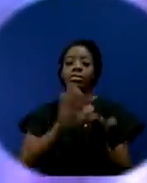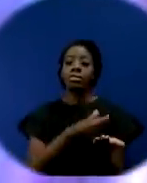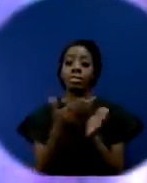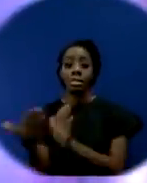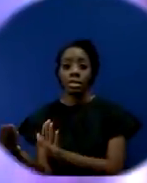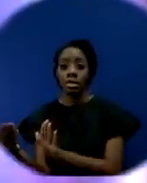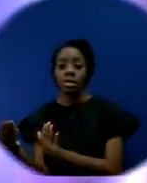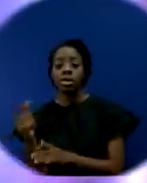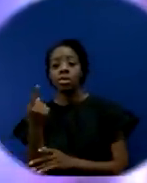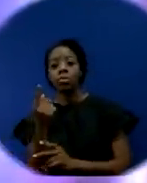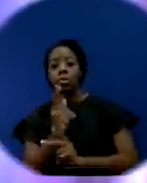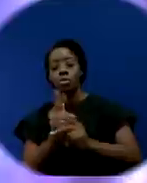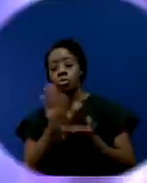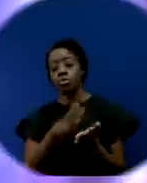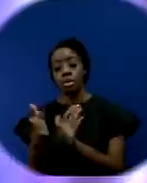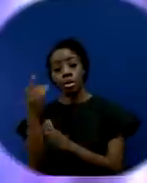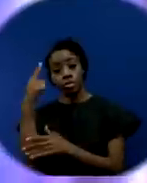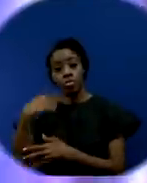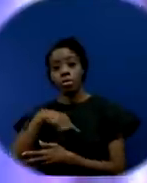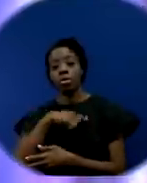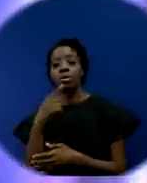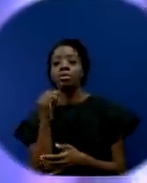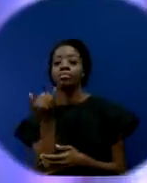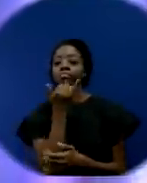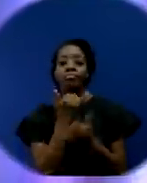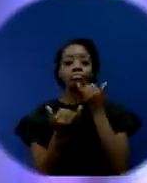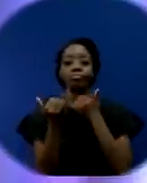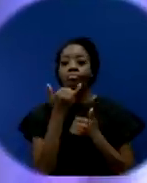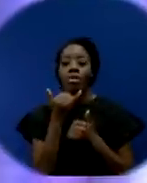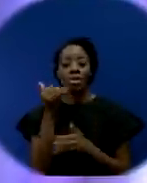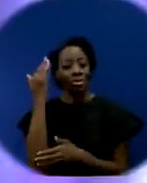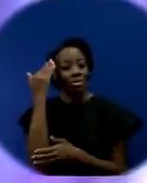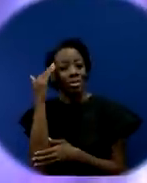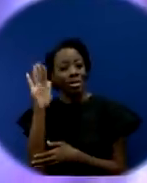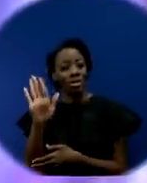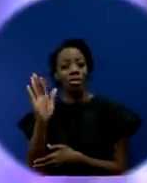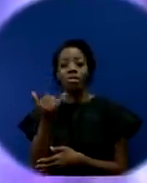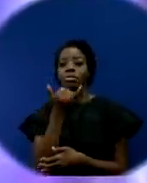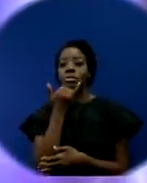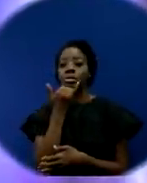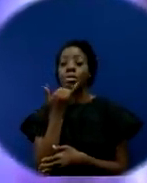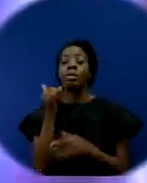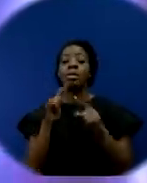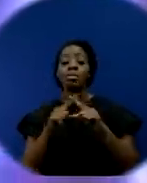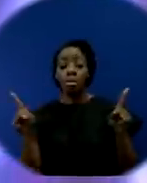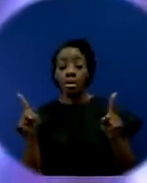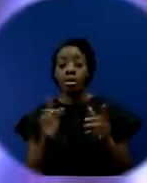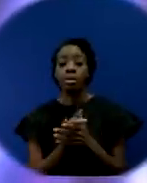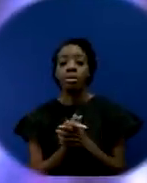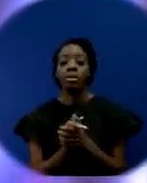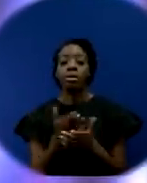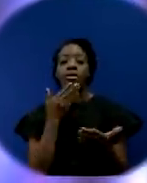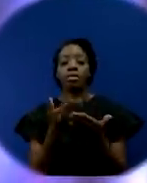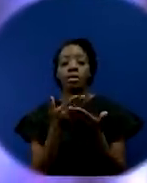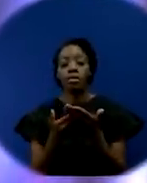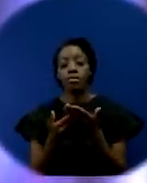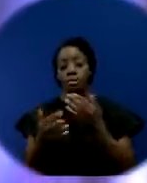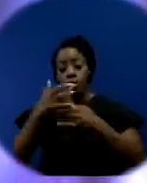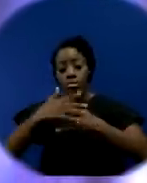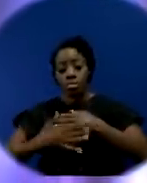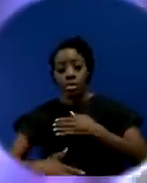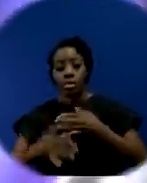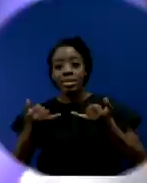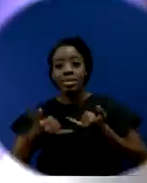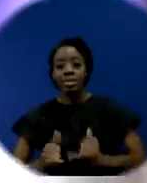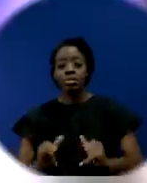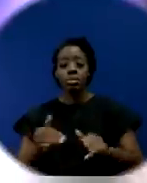one who died for our sins, the one who knew no sin. God, we thank you that the blood still covers us, still washes